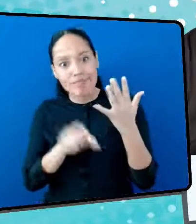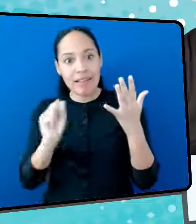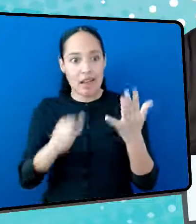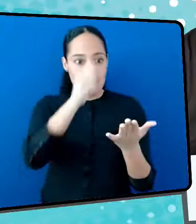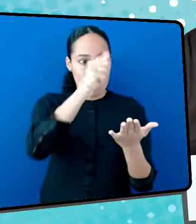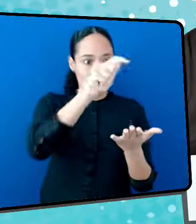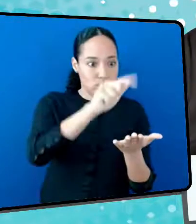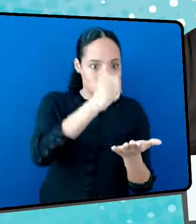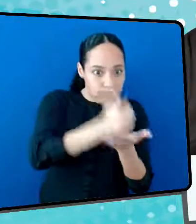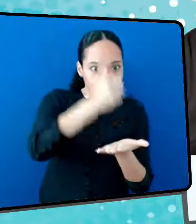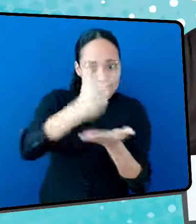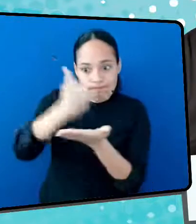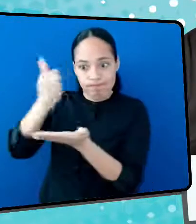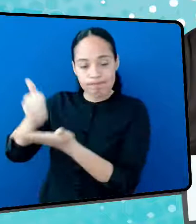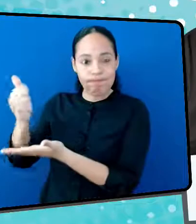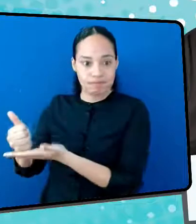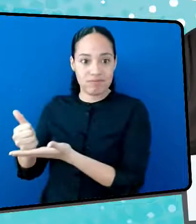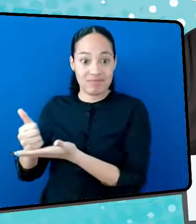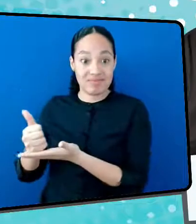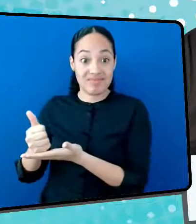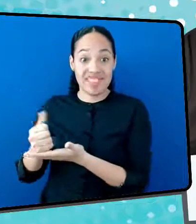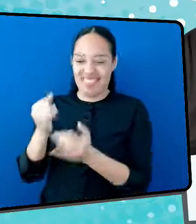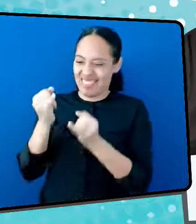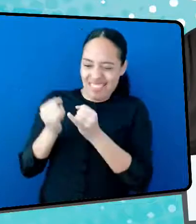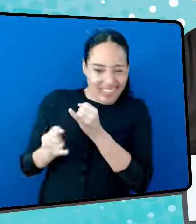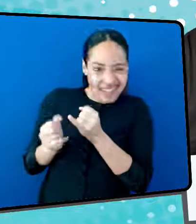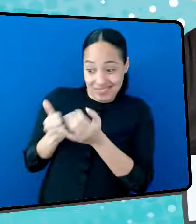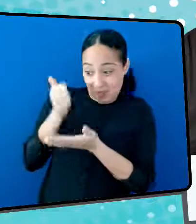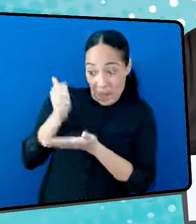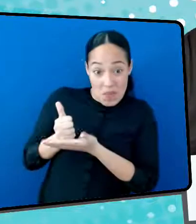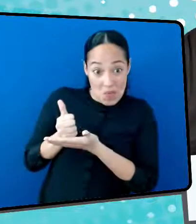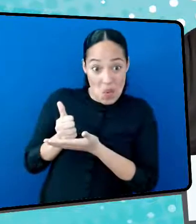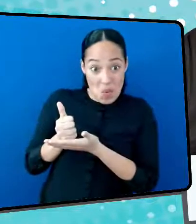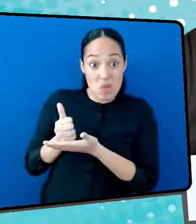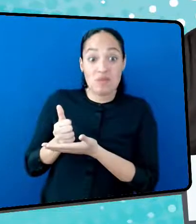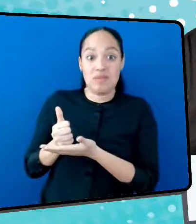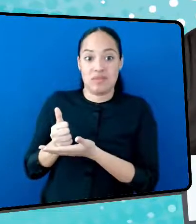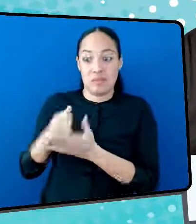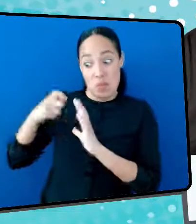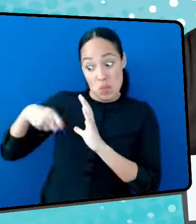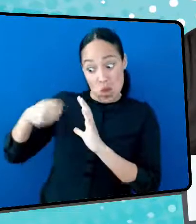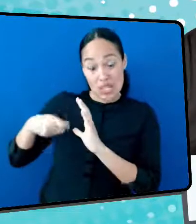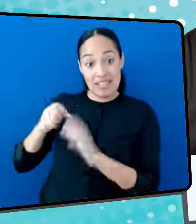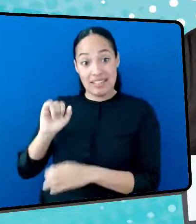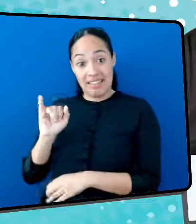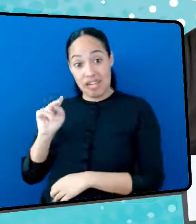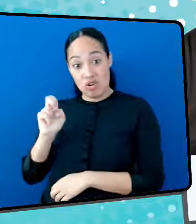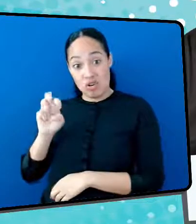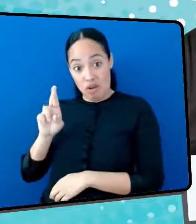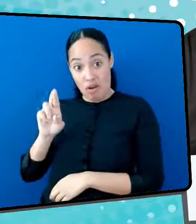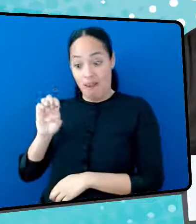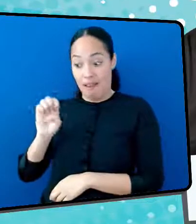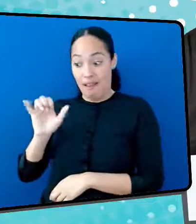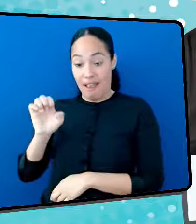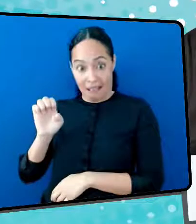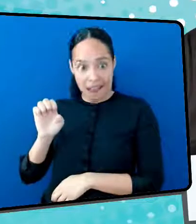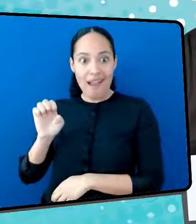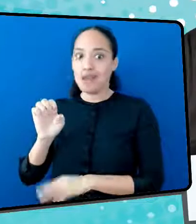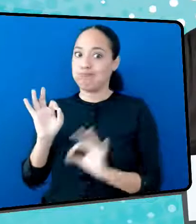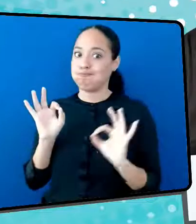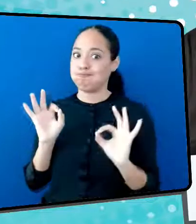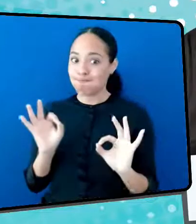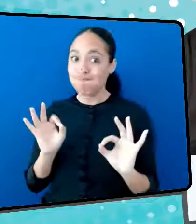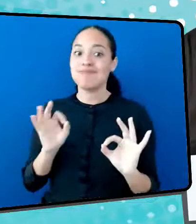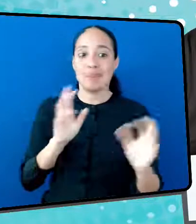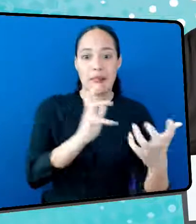that's done, it's proved to be good and safe, and fully documented. And so, like, literally, I wasn't sure whether